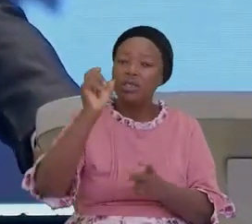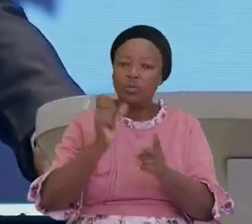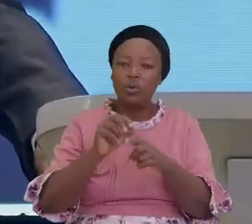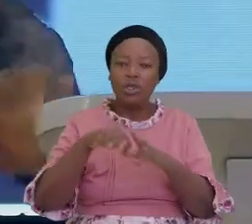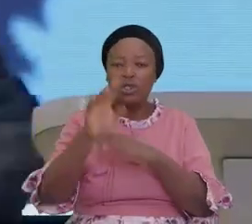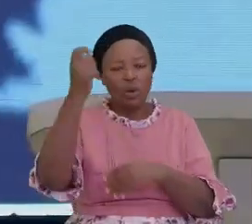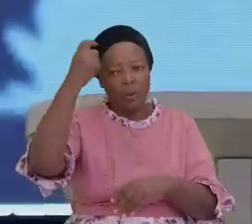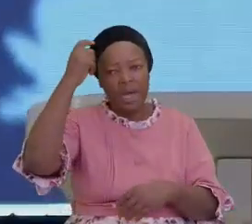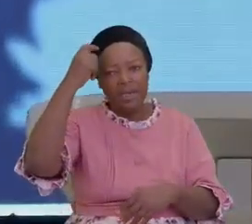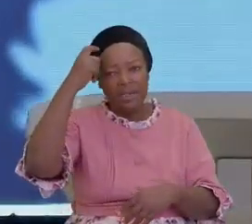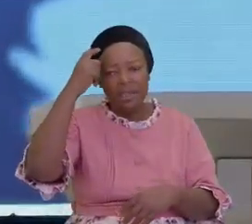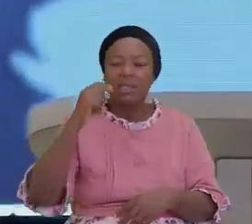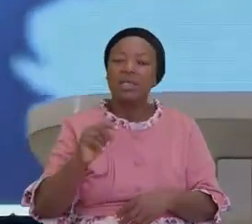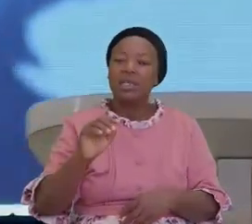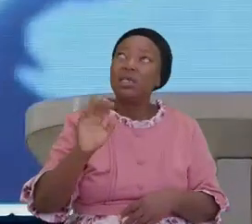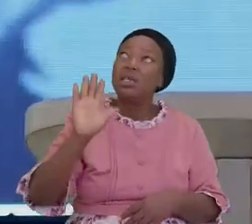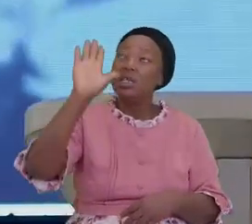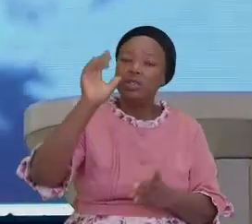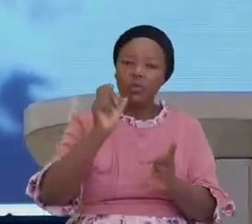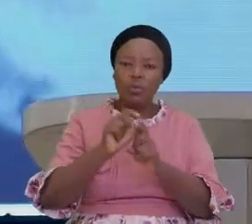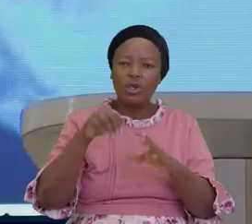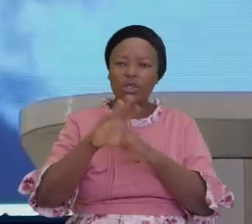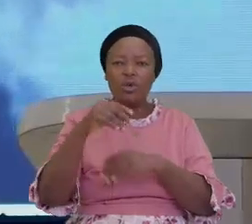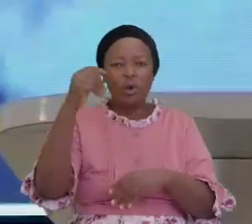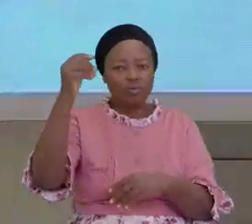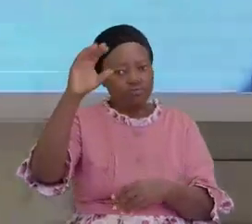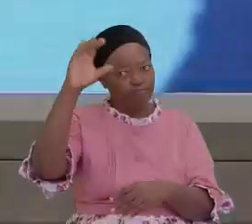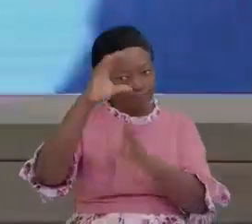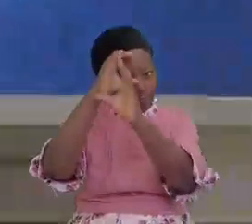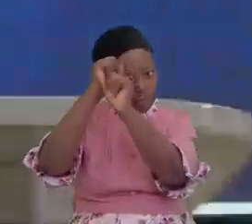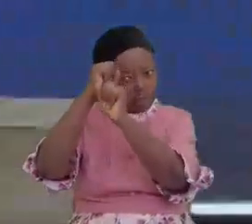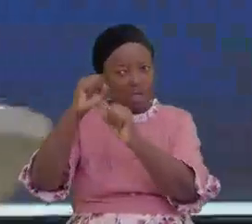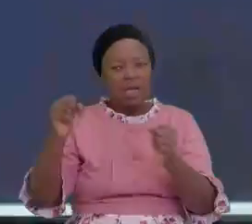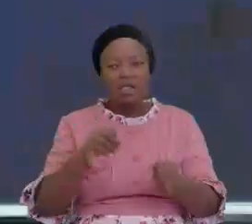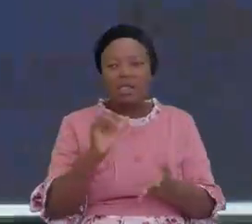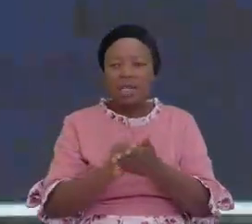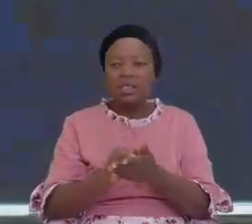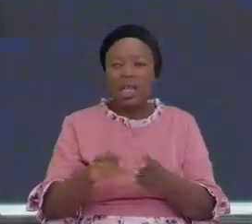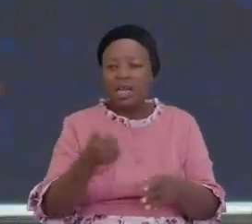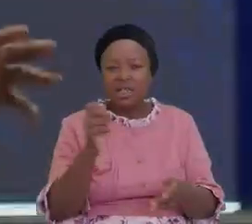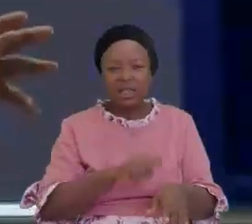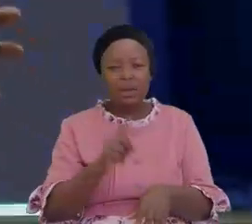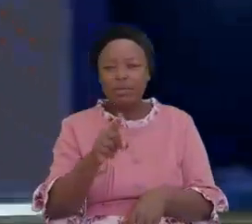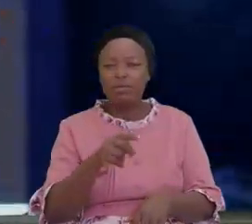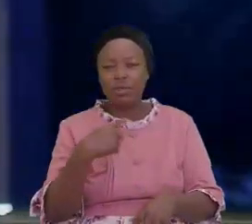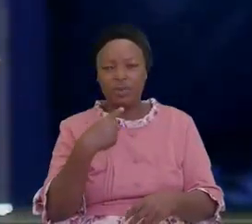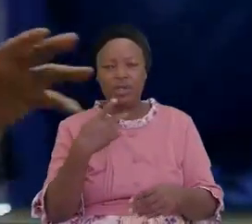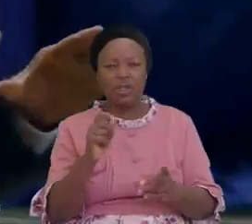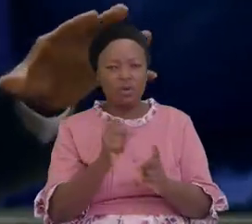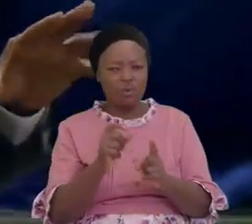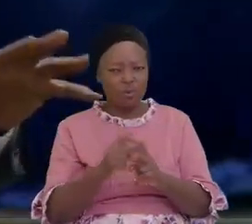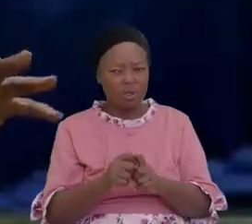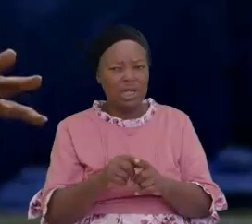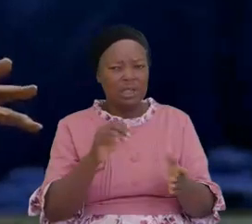mind. His word in your memory. That whenever you speak the word that the Lord